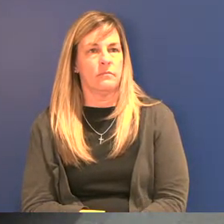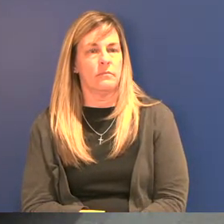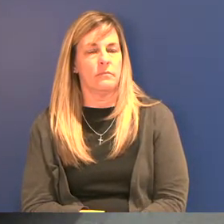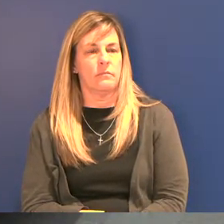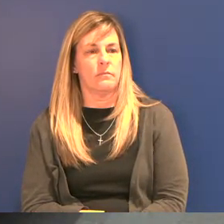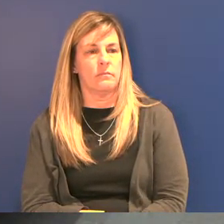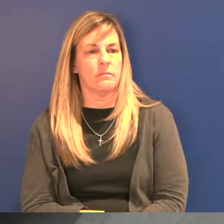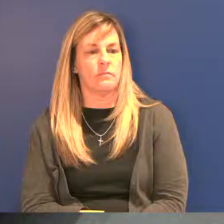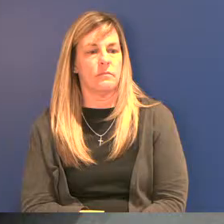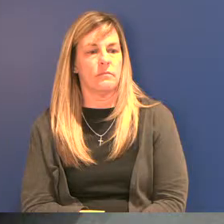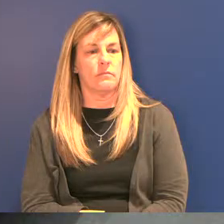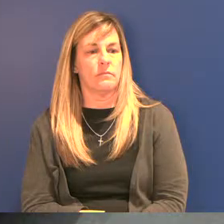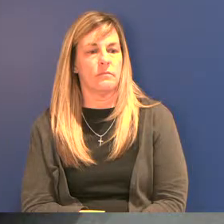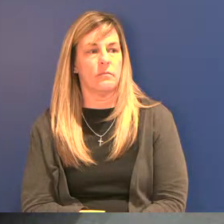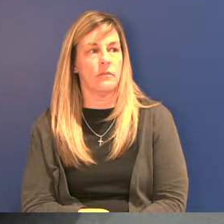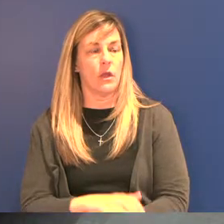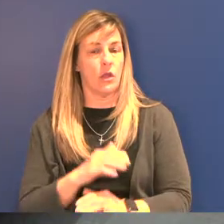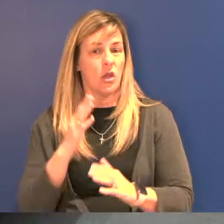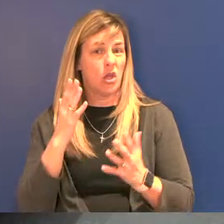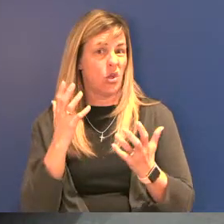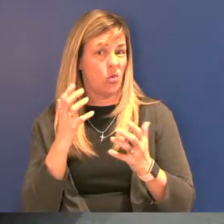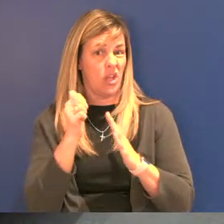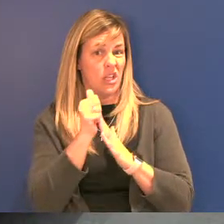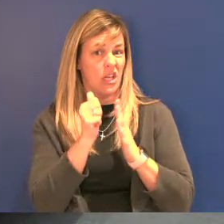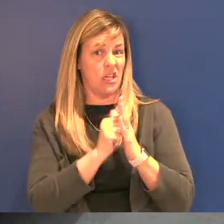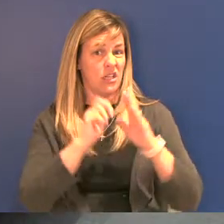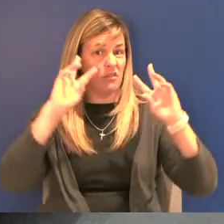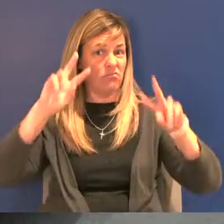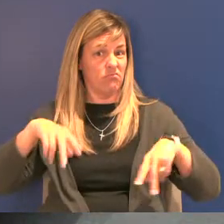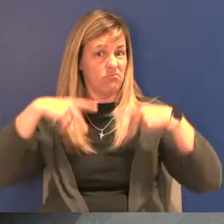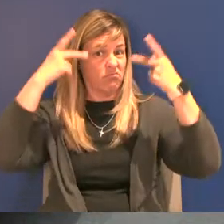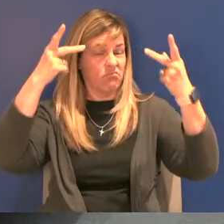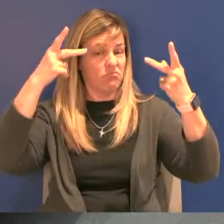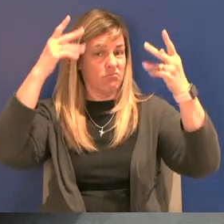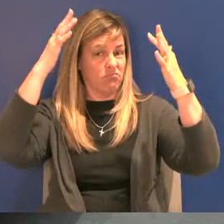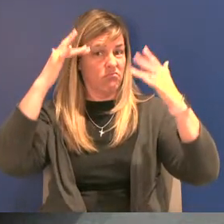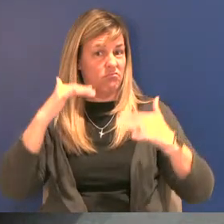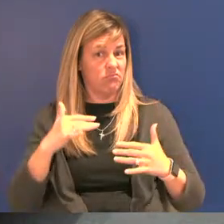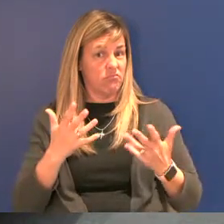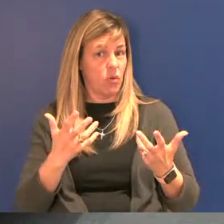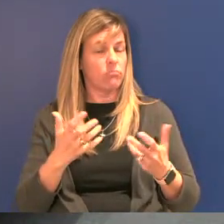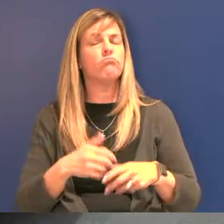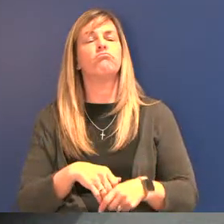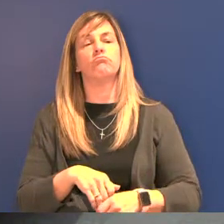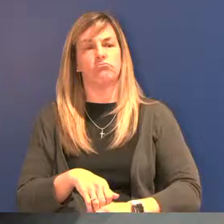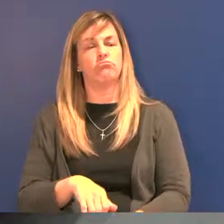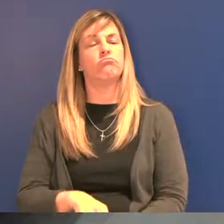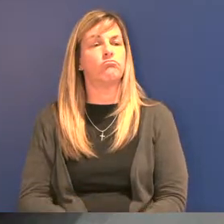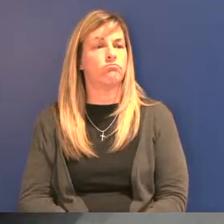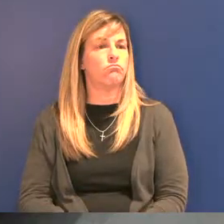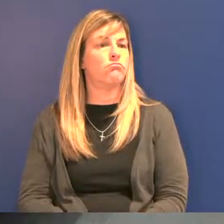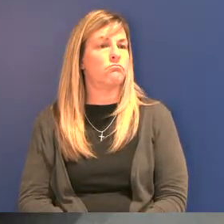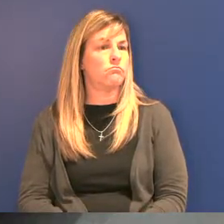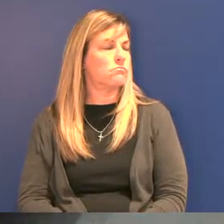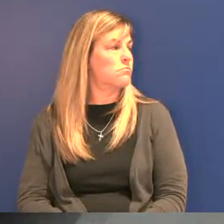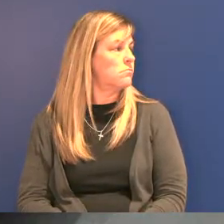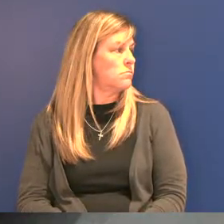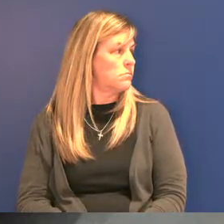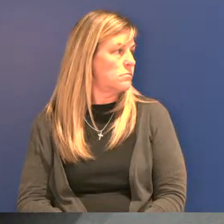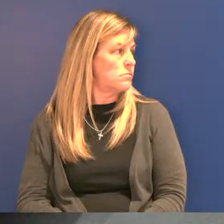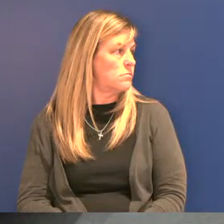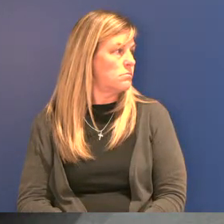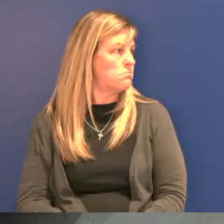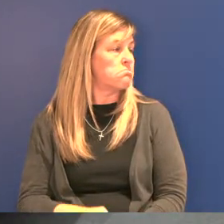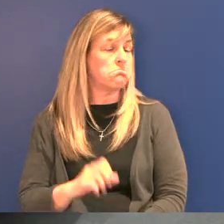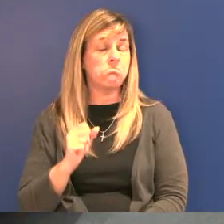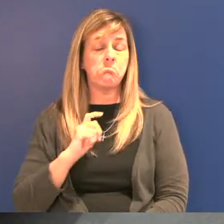do we want to reverse the order and just switch and do the capital first? You did a motion. Sure. Such to amend the agenda. Yeah,